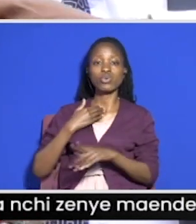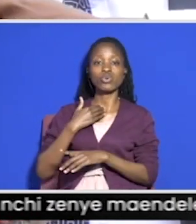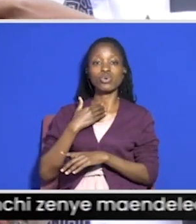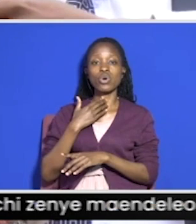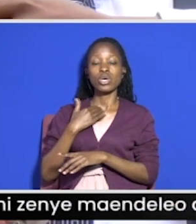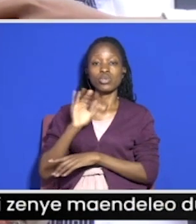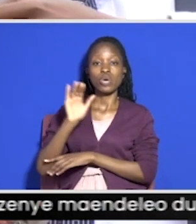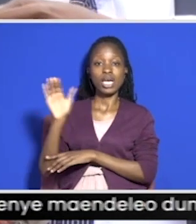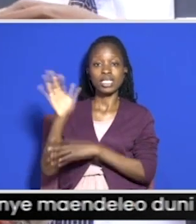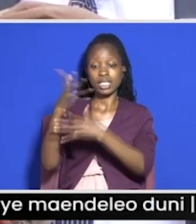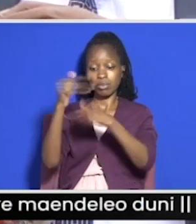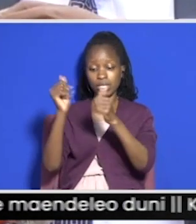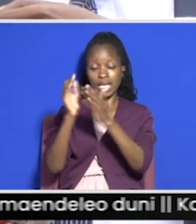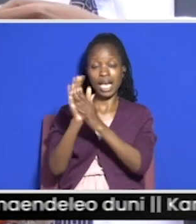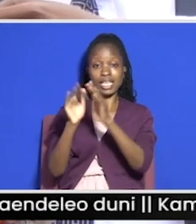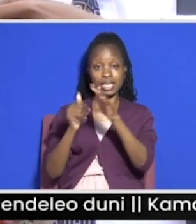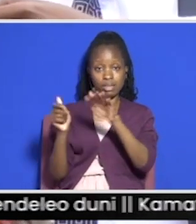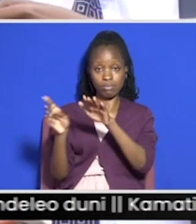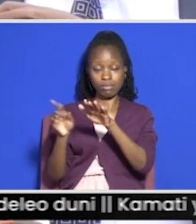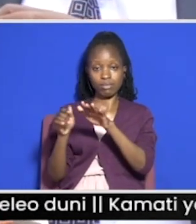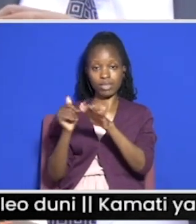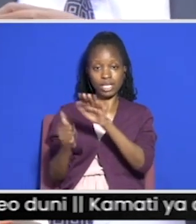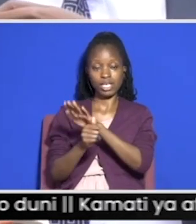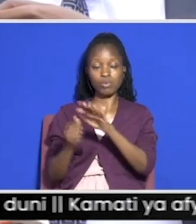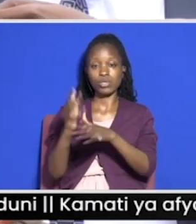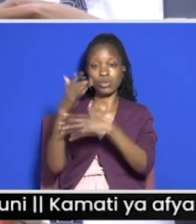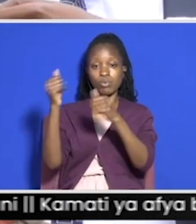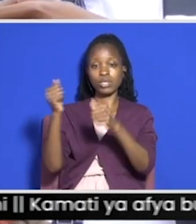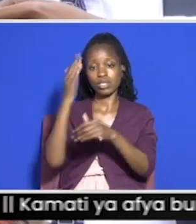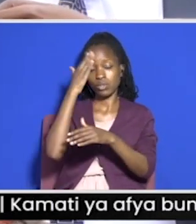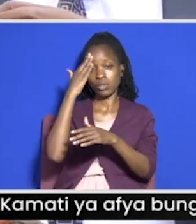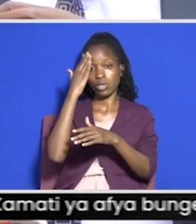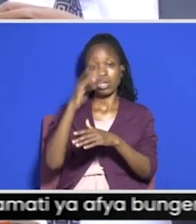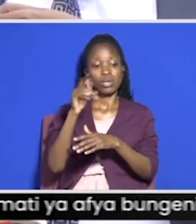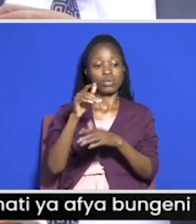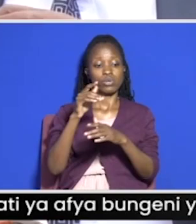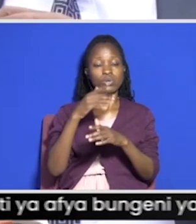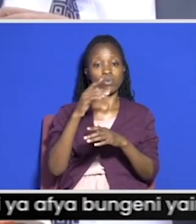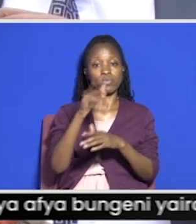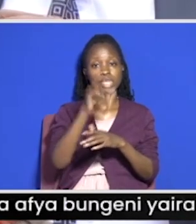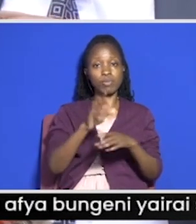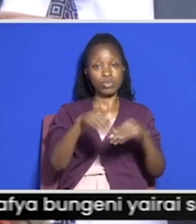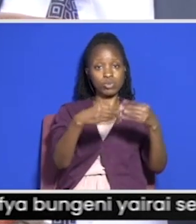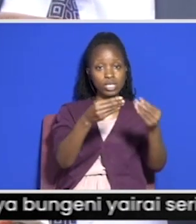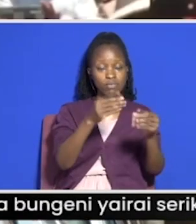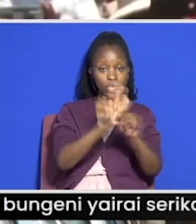and the deputy to know that to whom more is given, more is required of them.